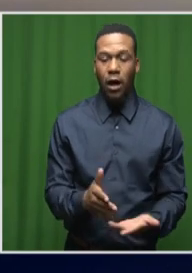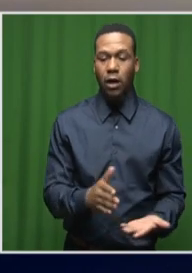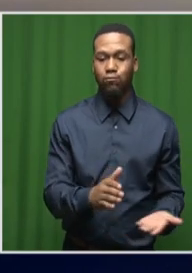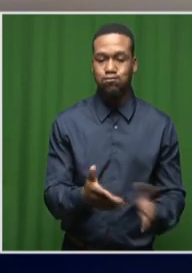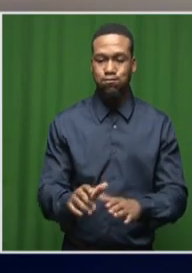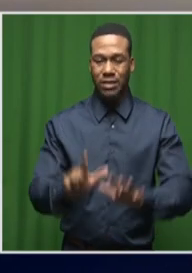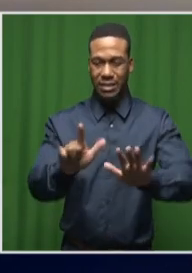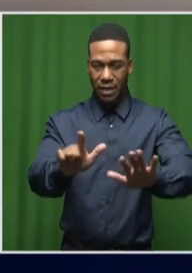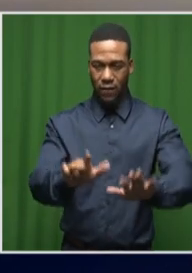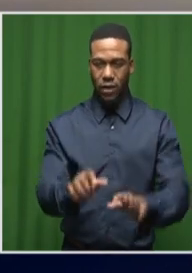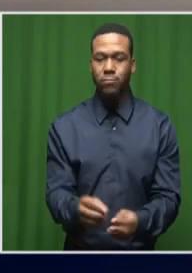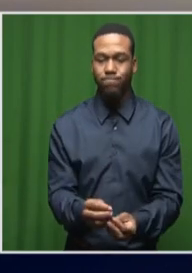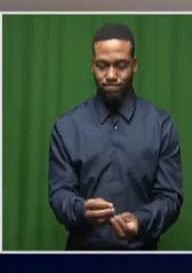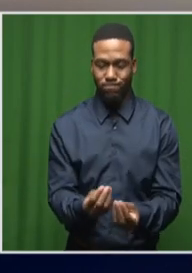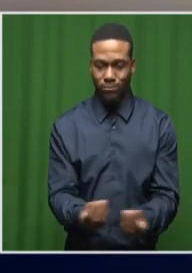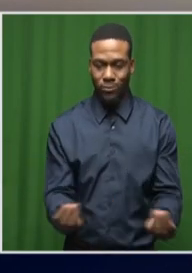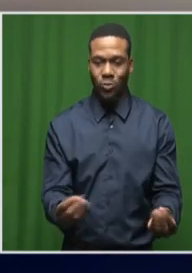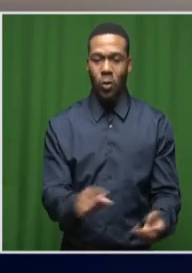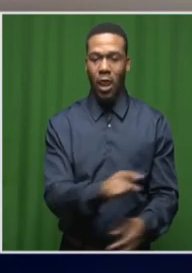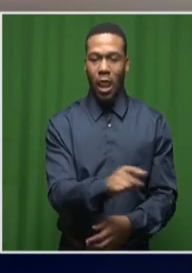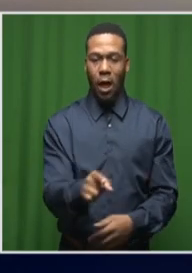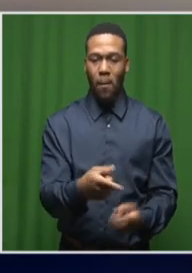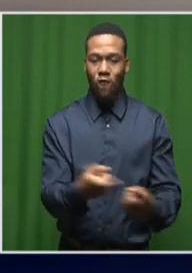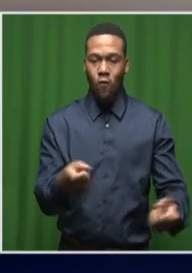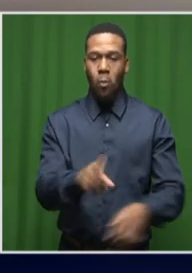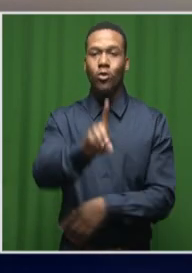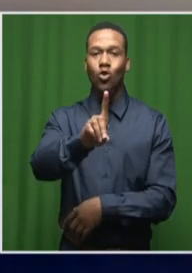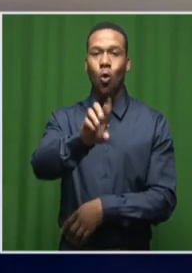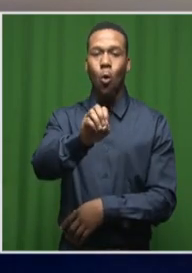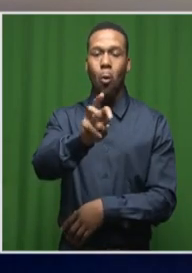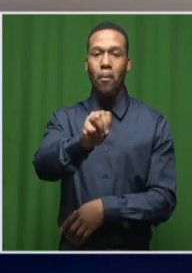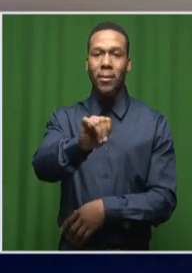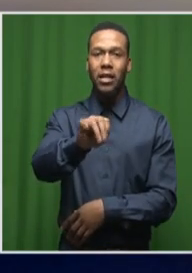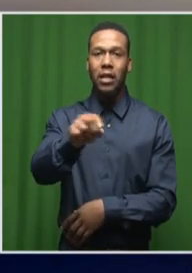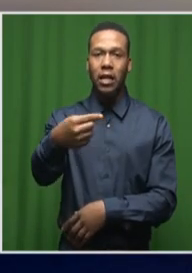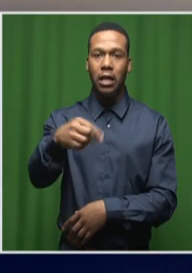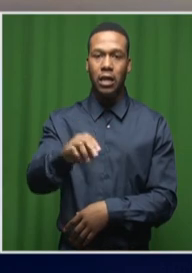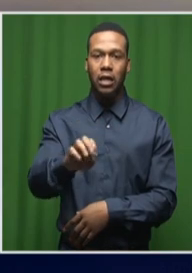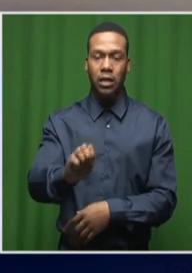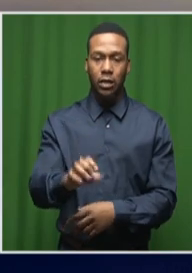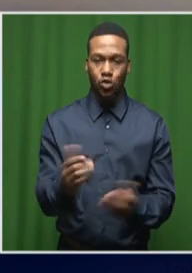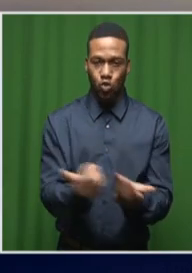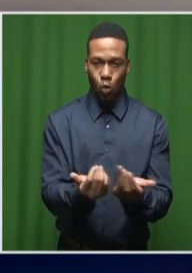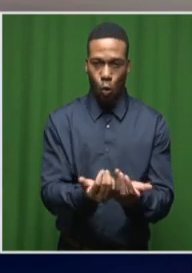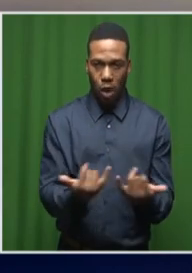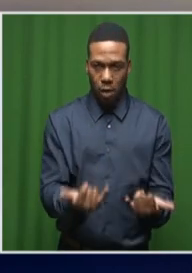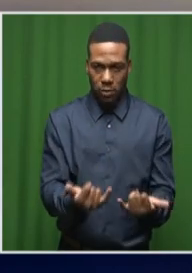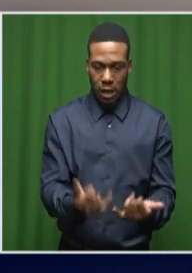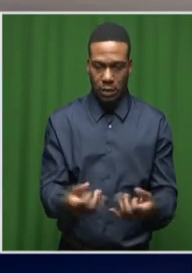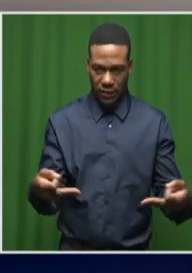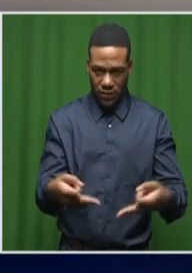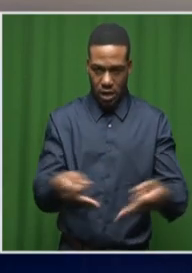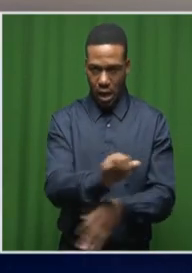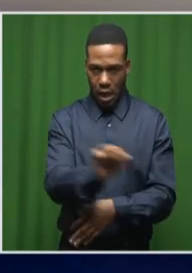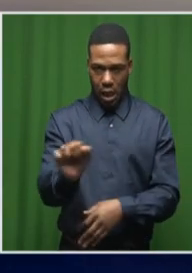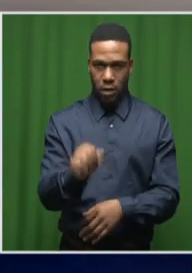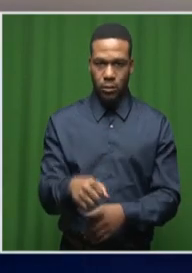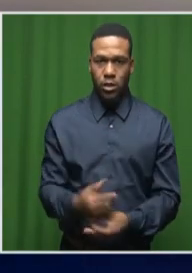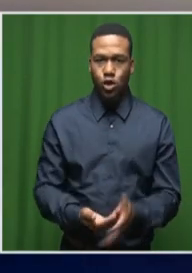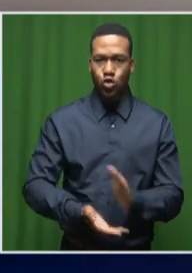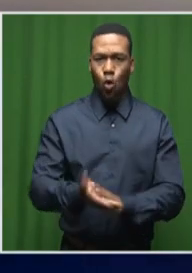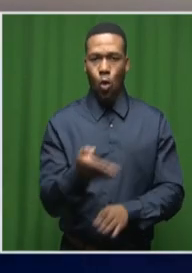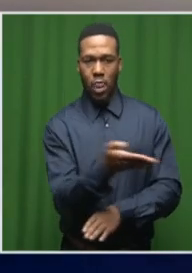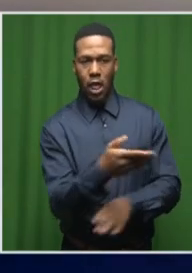learners from Dynamique Primary School are amongst those being buried today. Let's cross to our reporter in